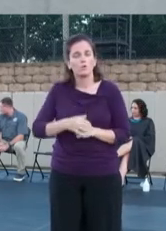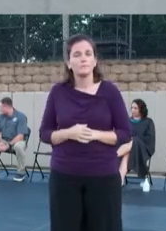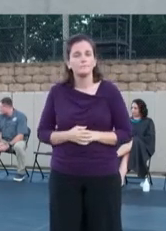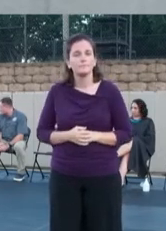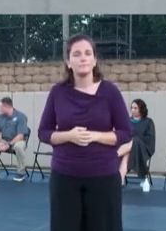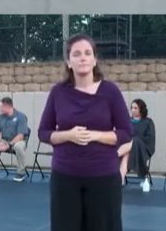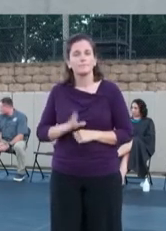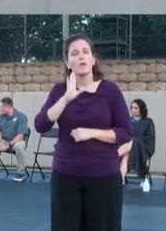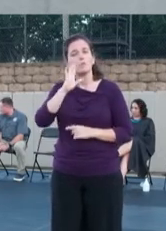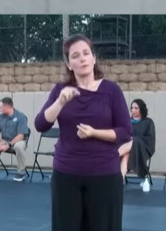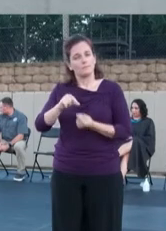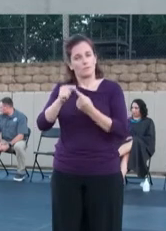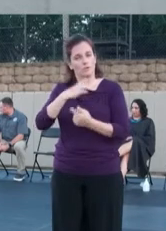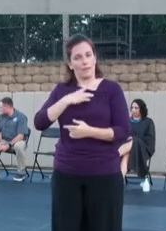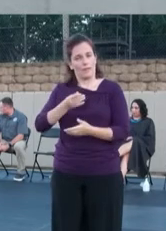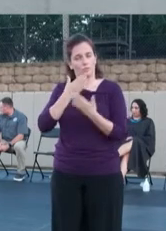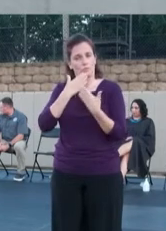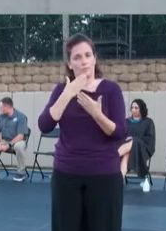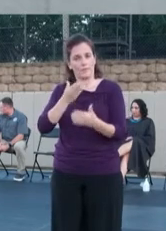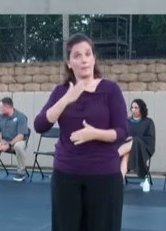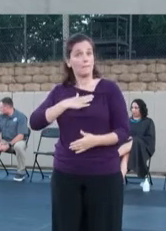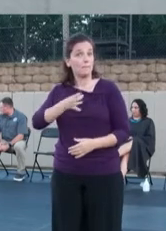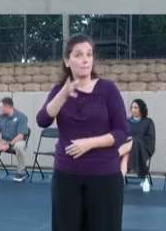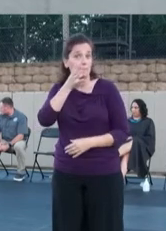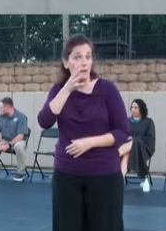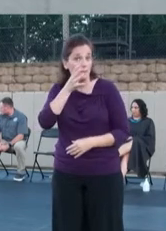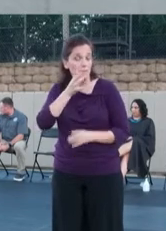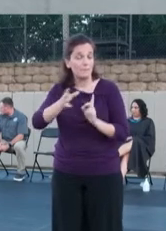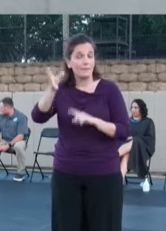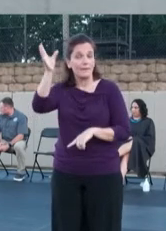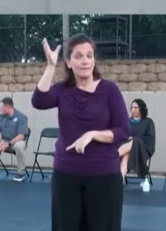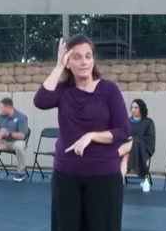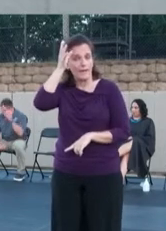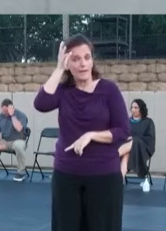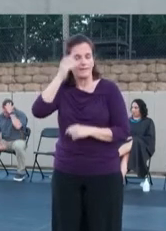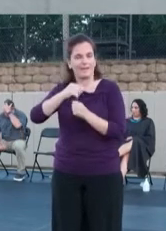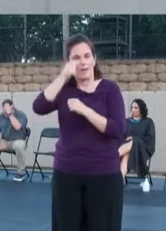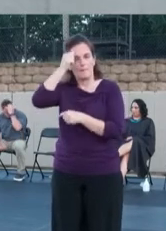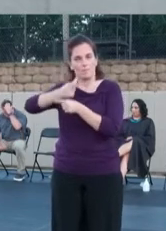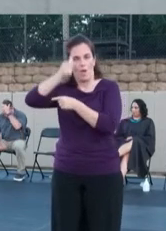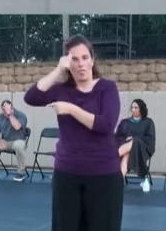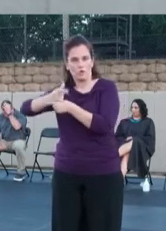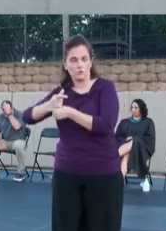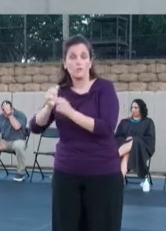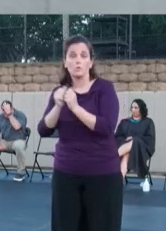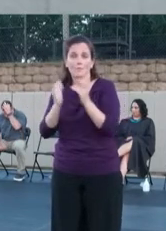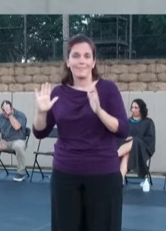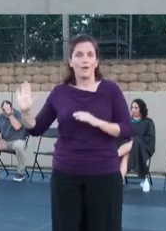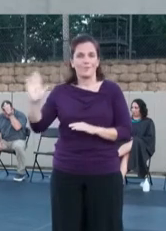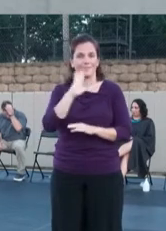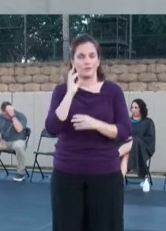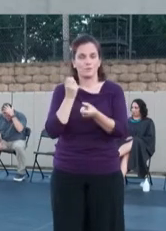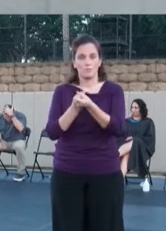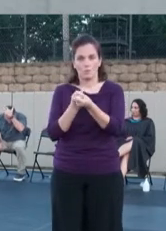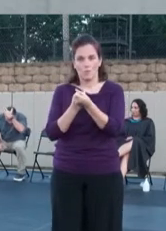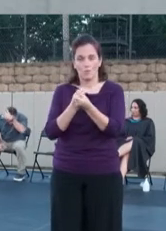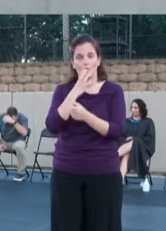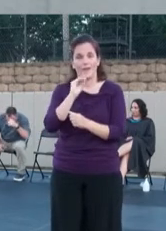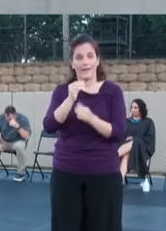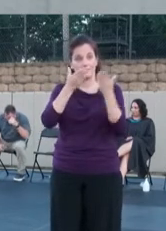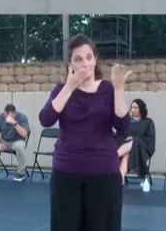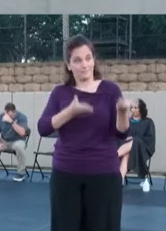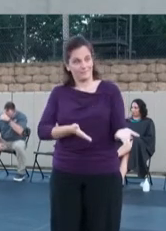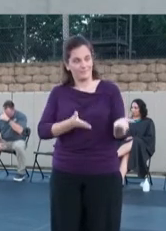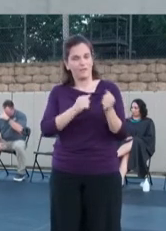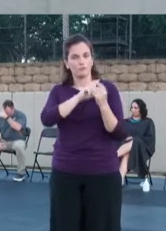would especially like to thank my mom, dad, and brothers, because without their support and presence at all of